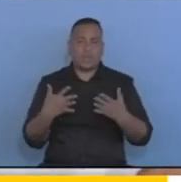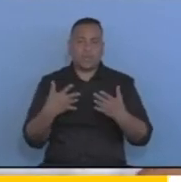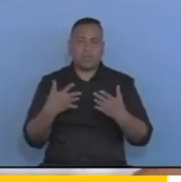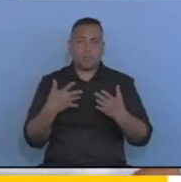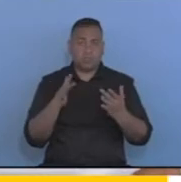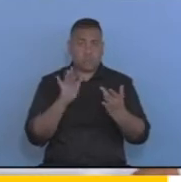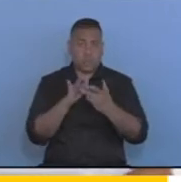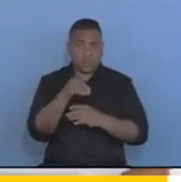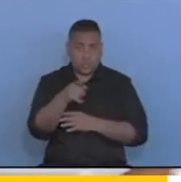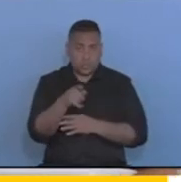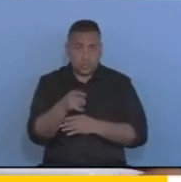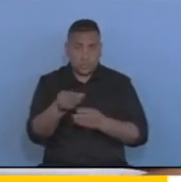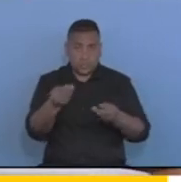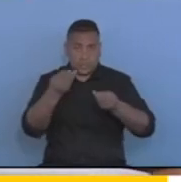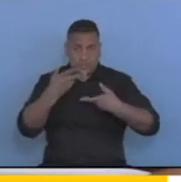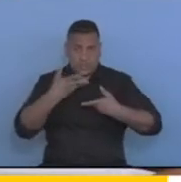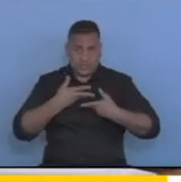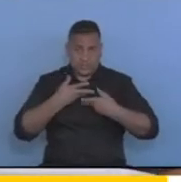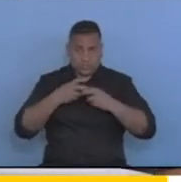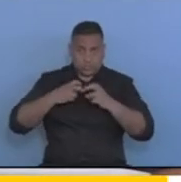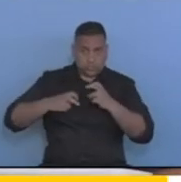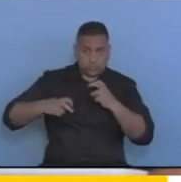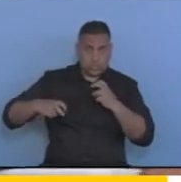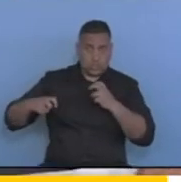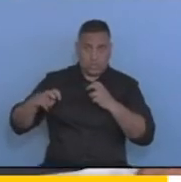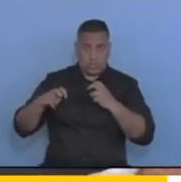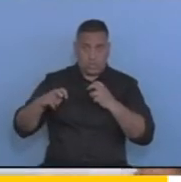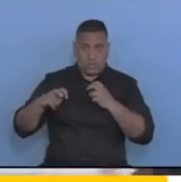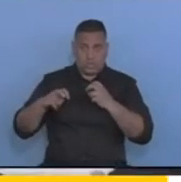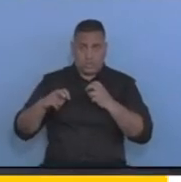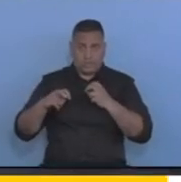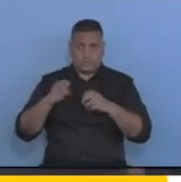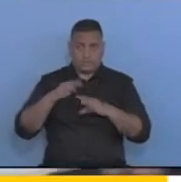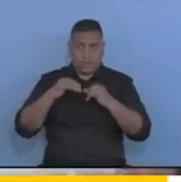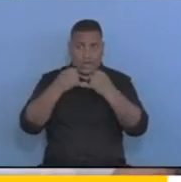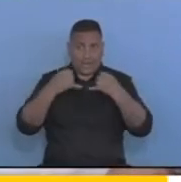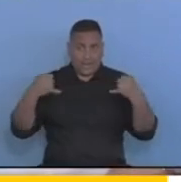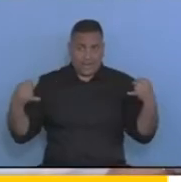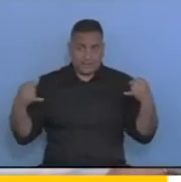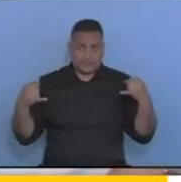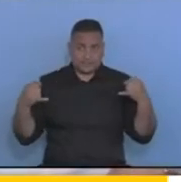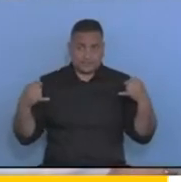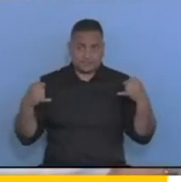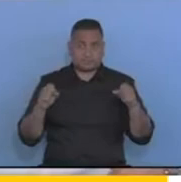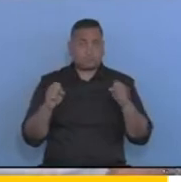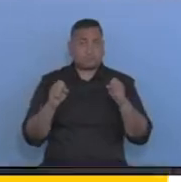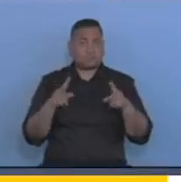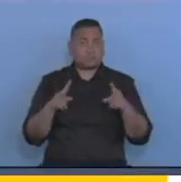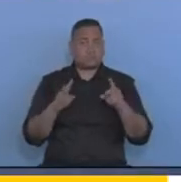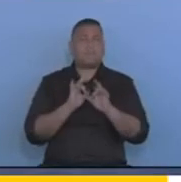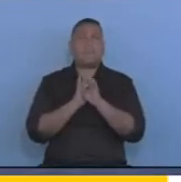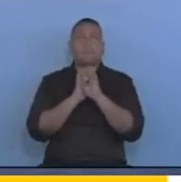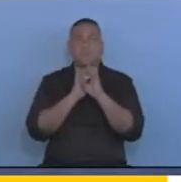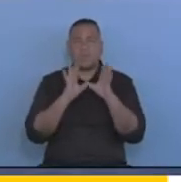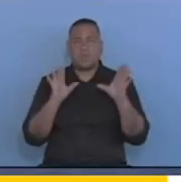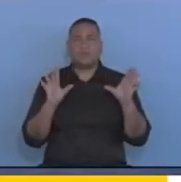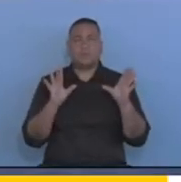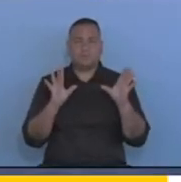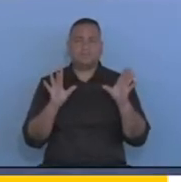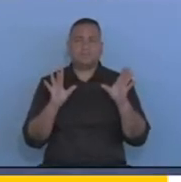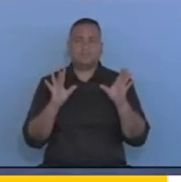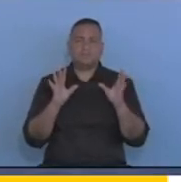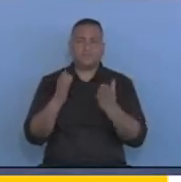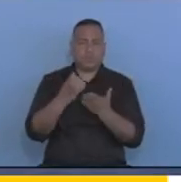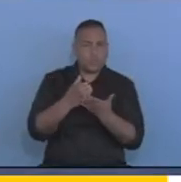tour. Yes, the other one is to do it online as well. Mm. And just to be clear, for the courses on